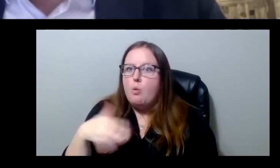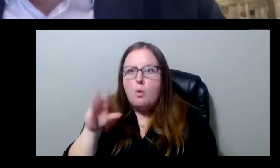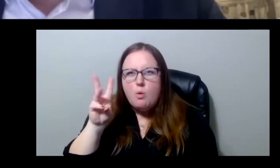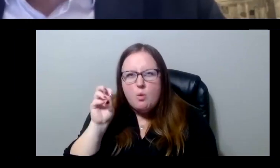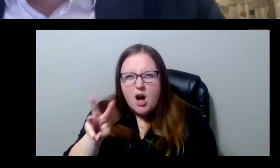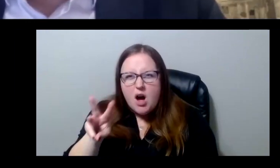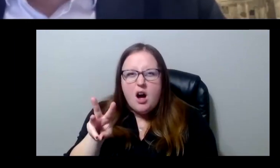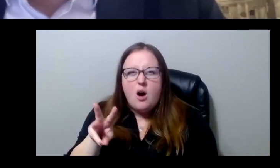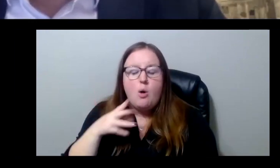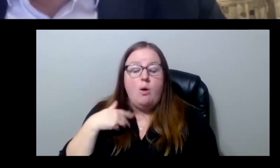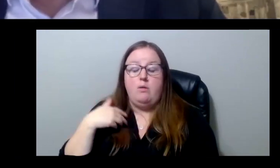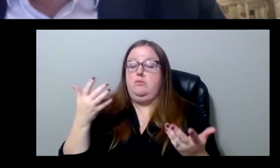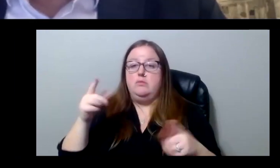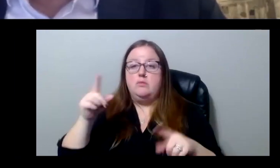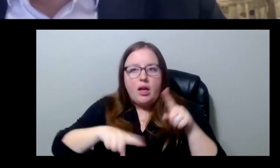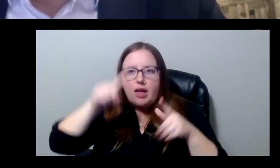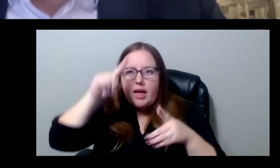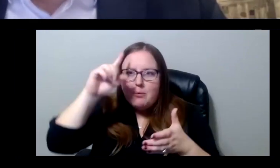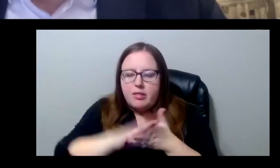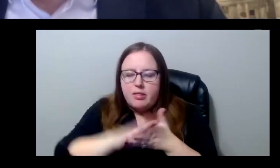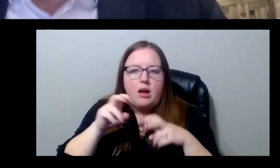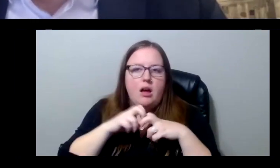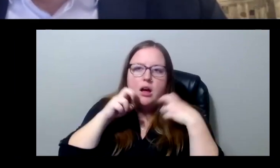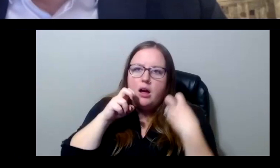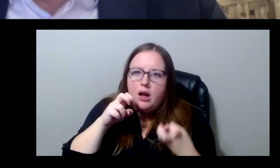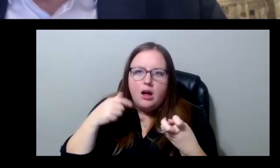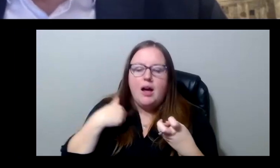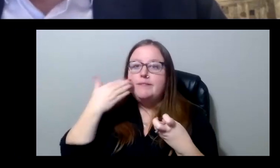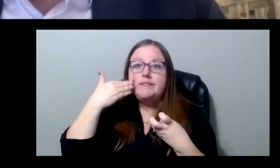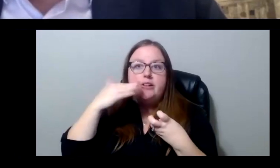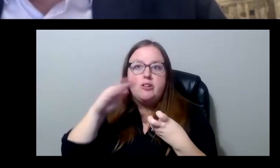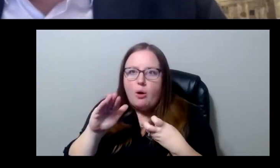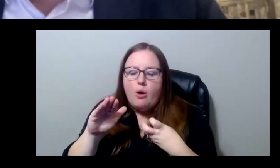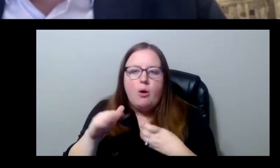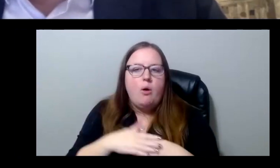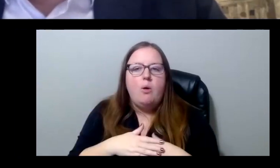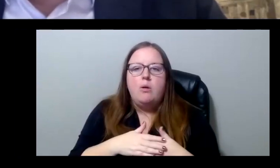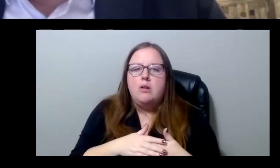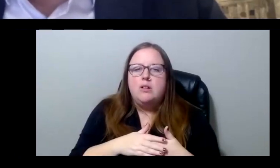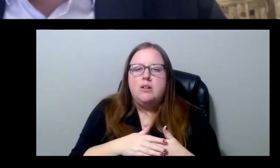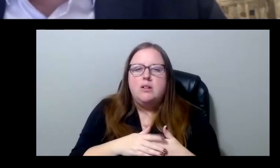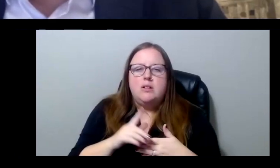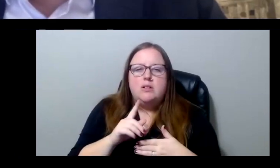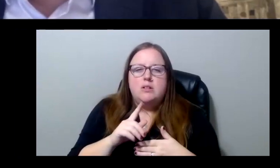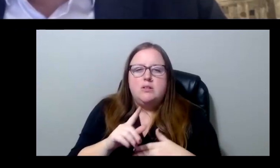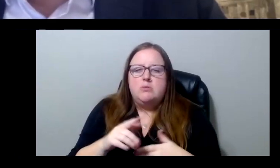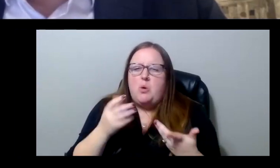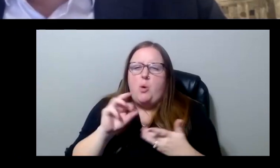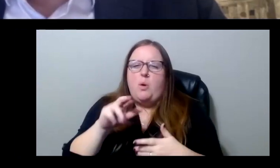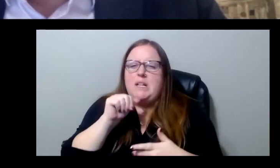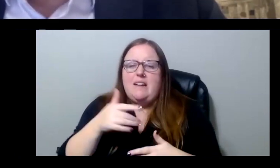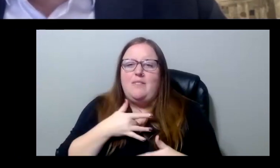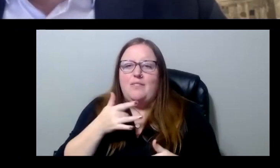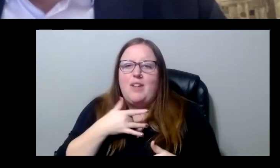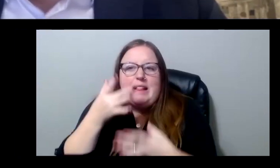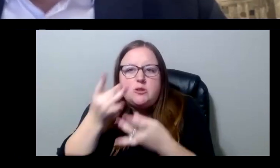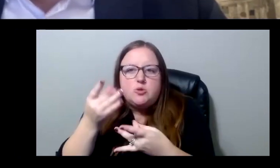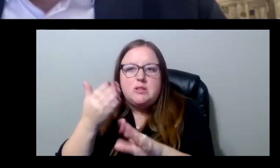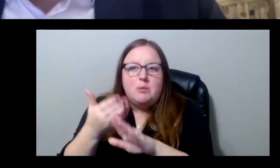helping out Bosniaks. But the story really, is about what happened